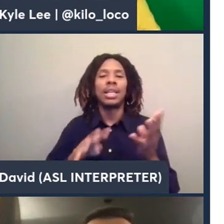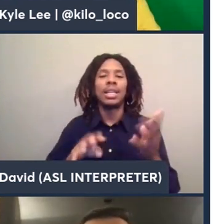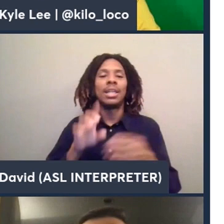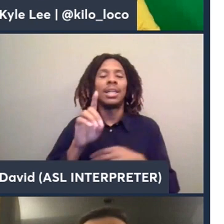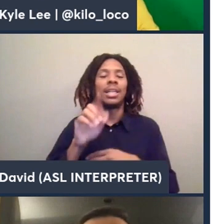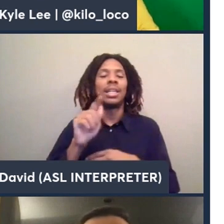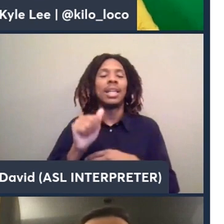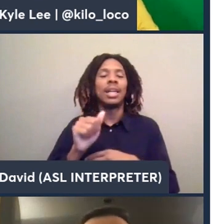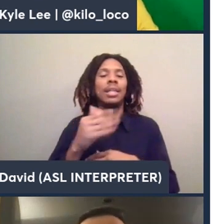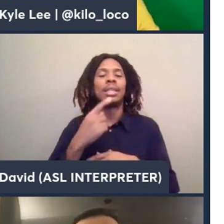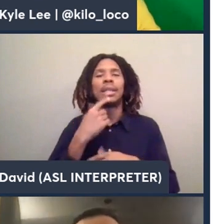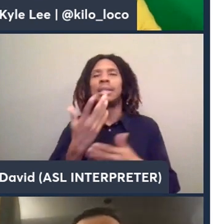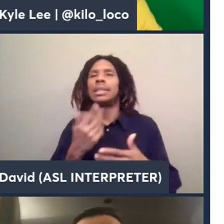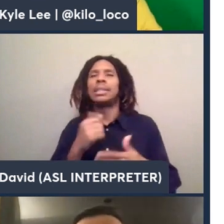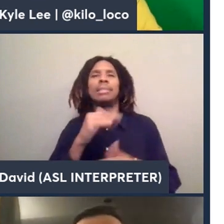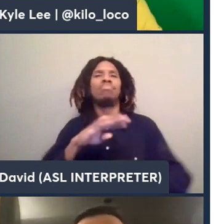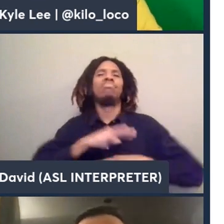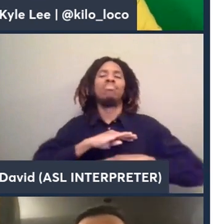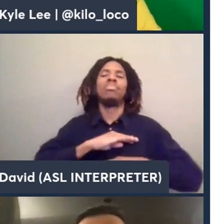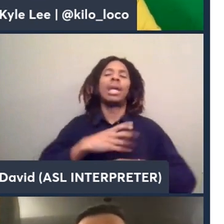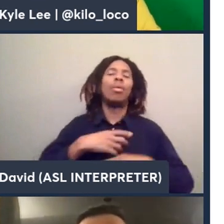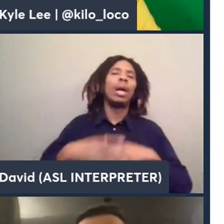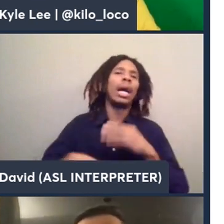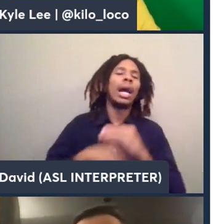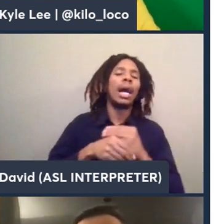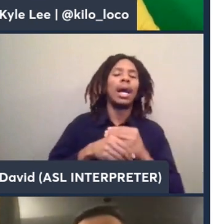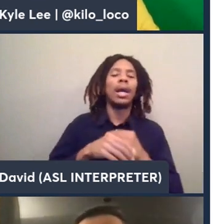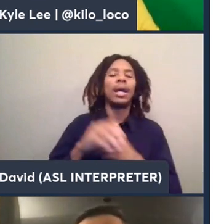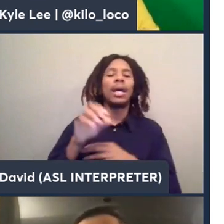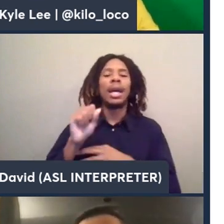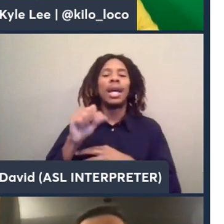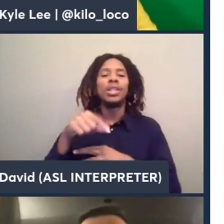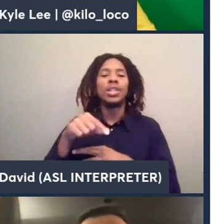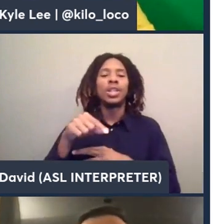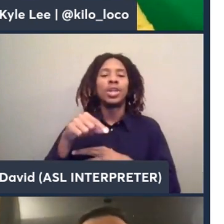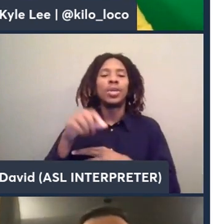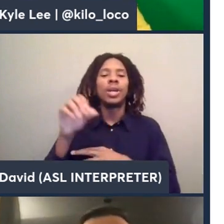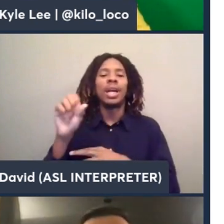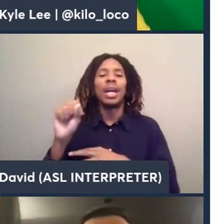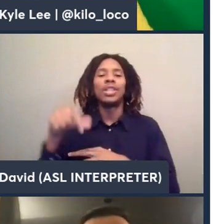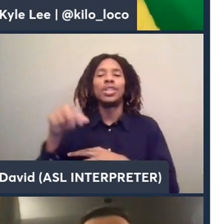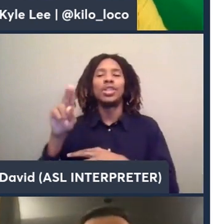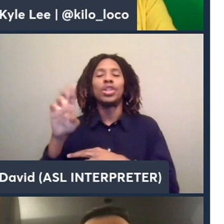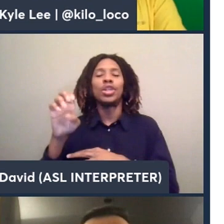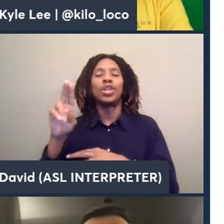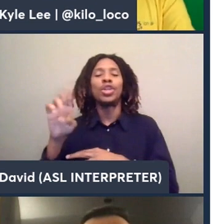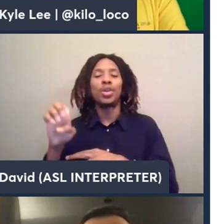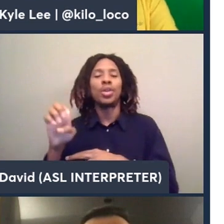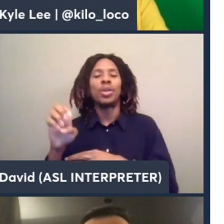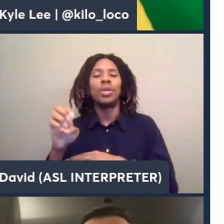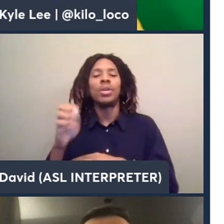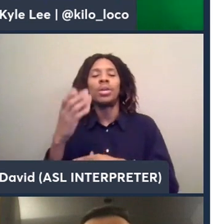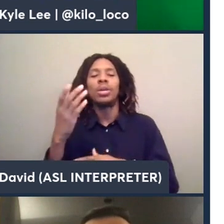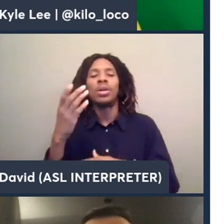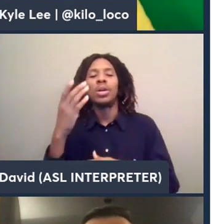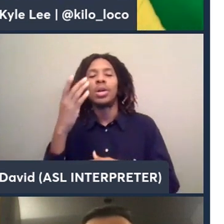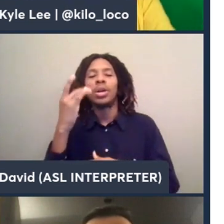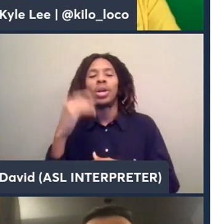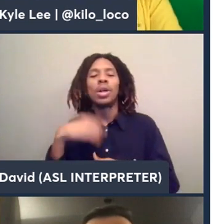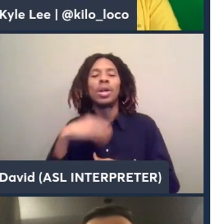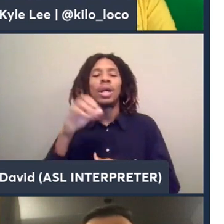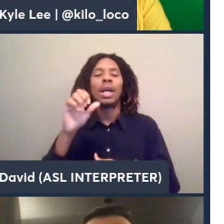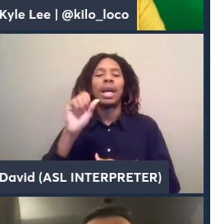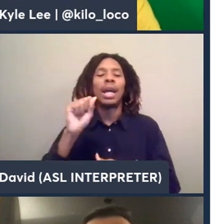satisfied, and I also wanted to add it to an SQS queue, right? Because why not? So let me just add it to an SQS